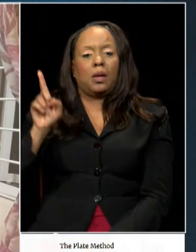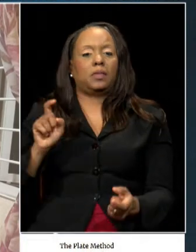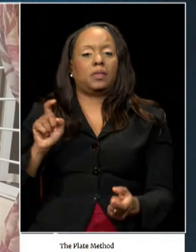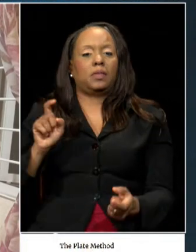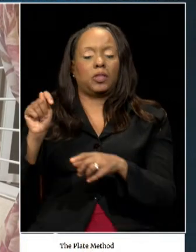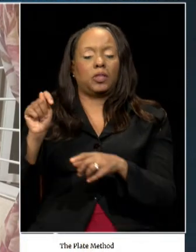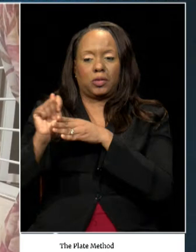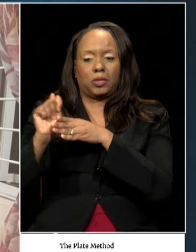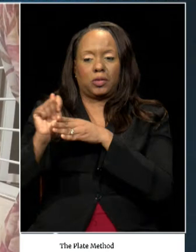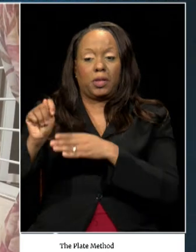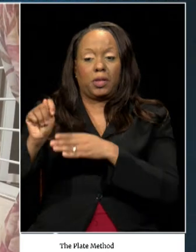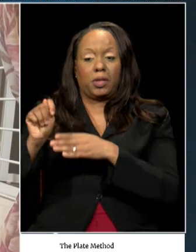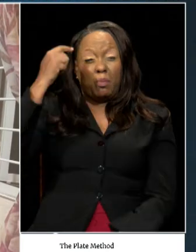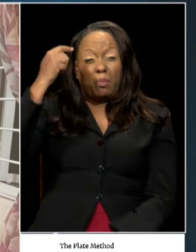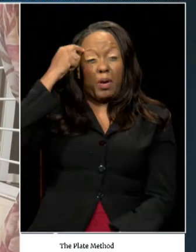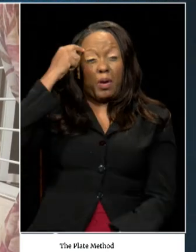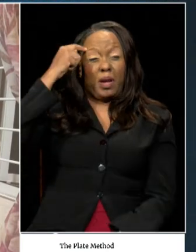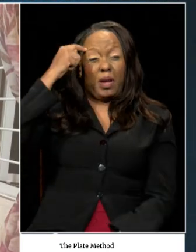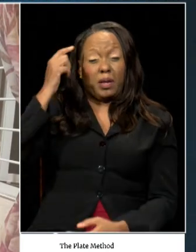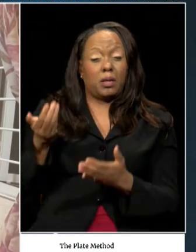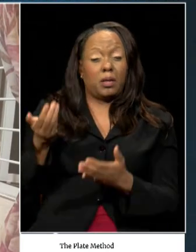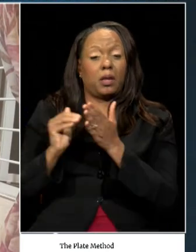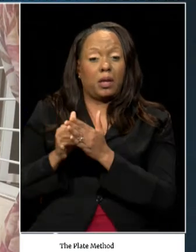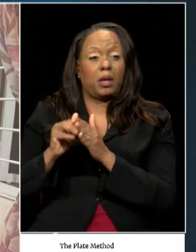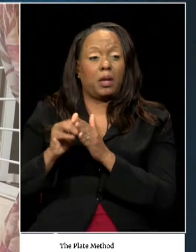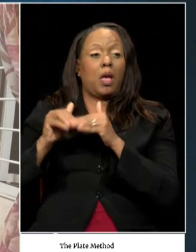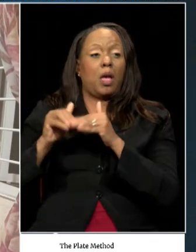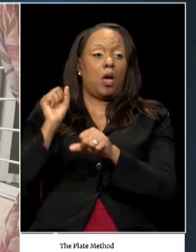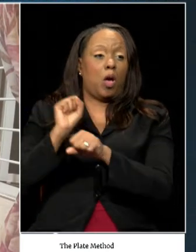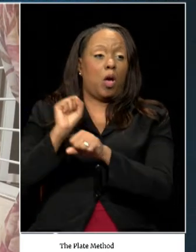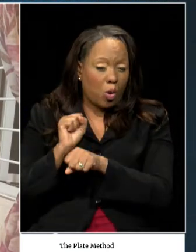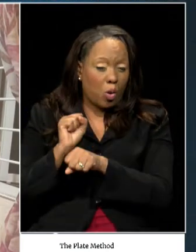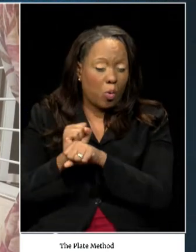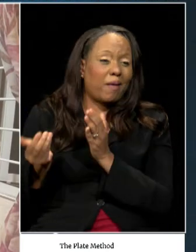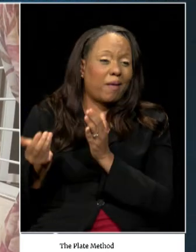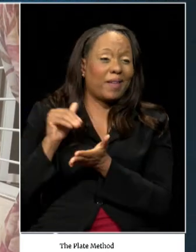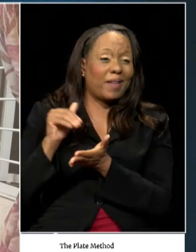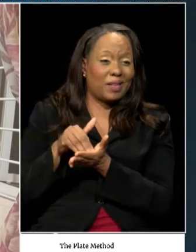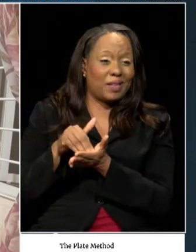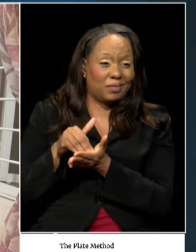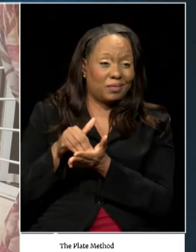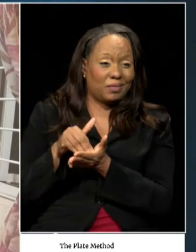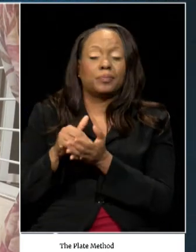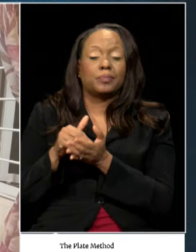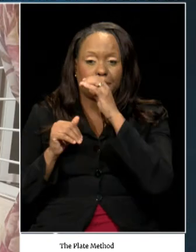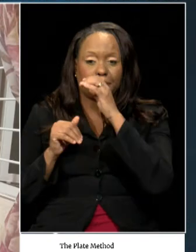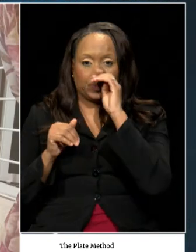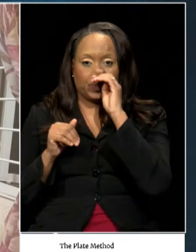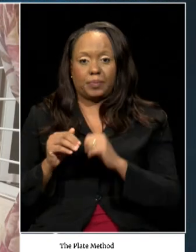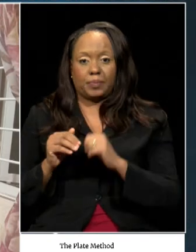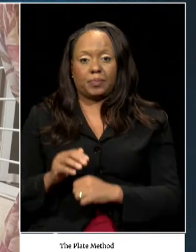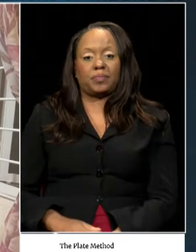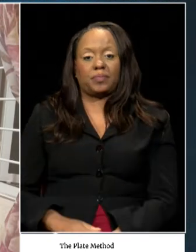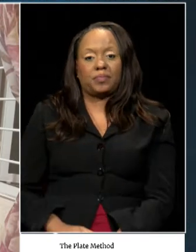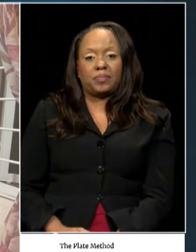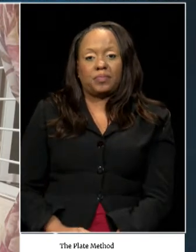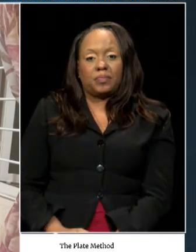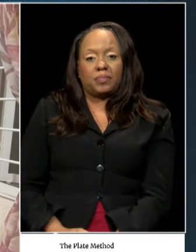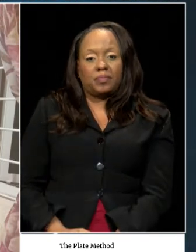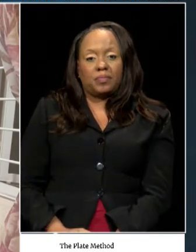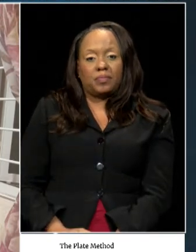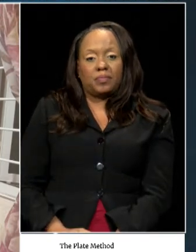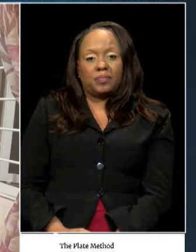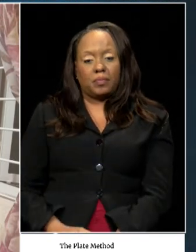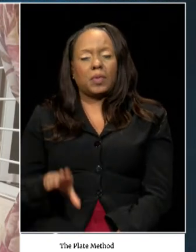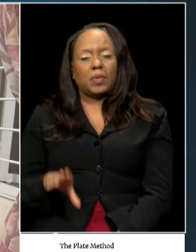brain function from a very impaired level to the person being able to re-engage in their desired